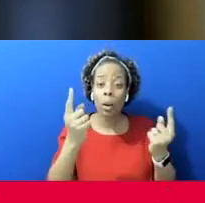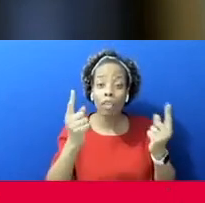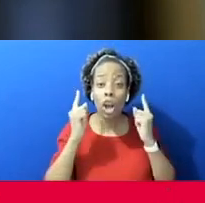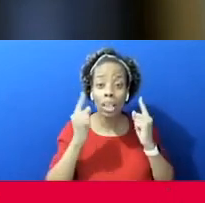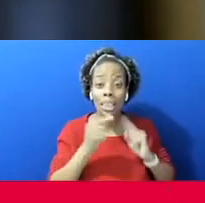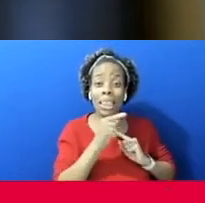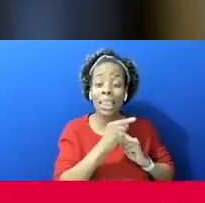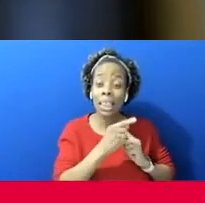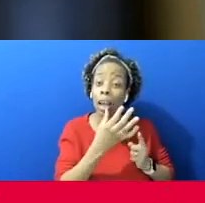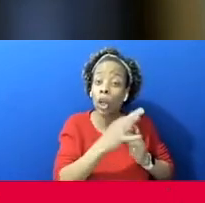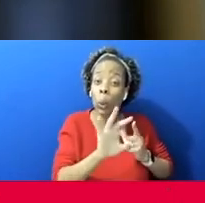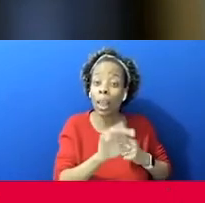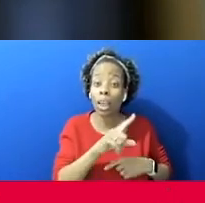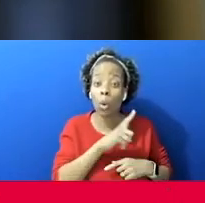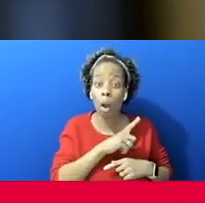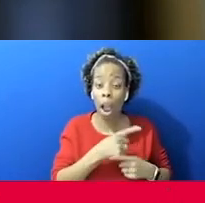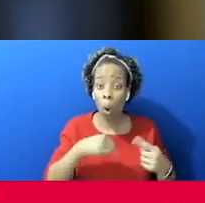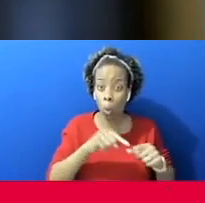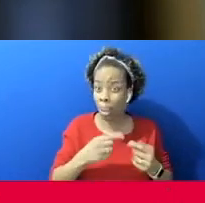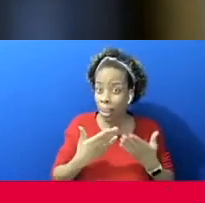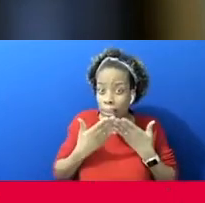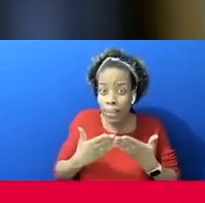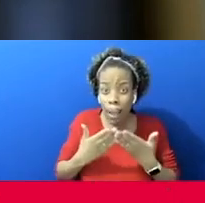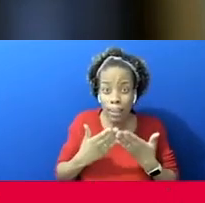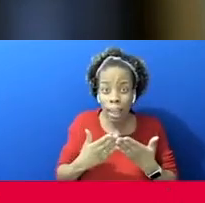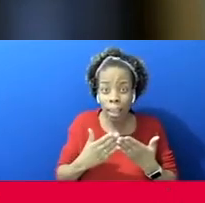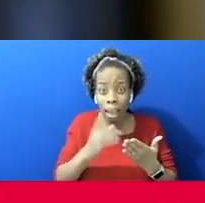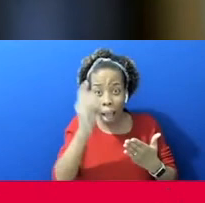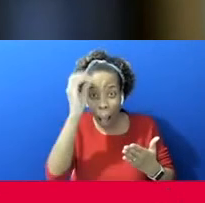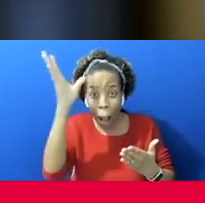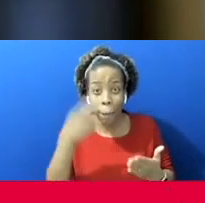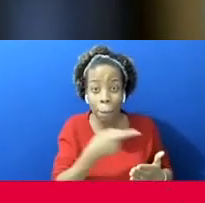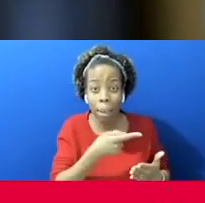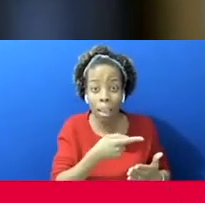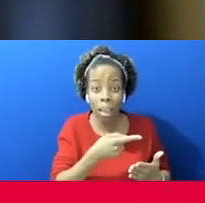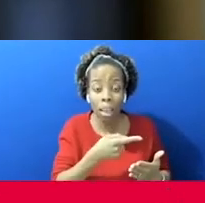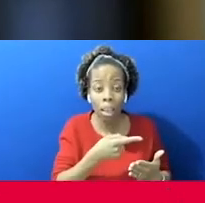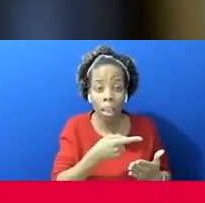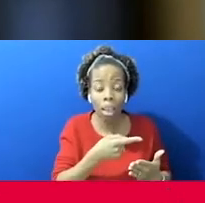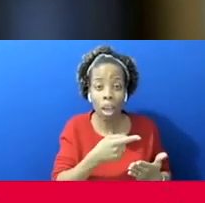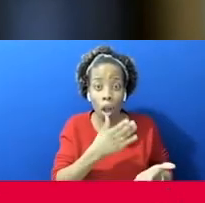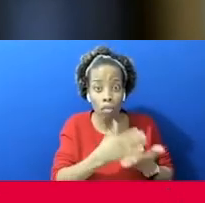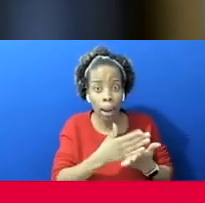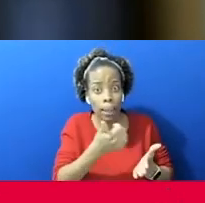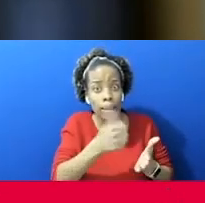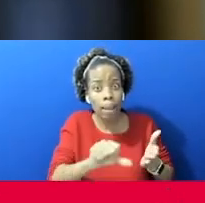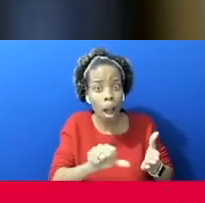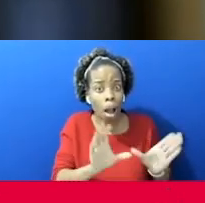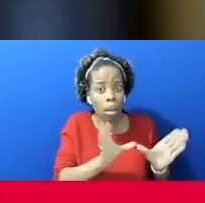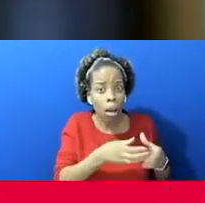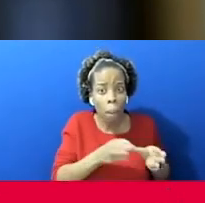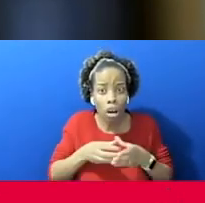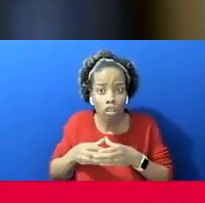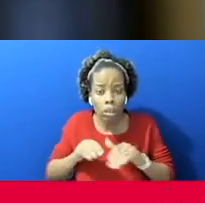literally academic studying. It's the infantilization of marginalized groups in particular that means that we don't